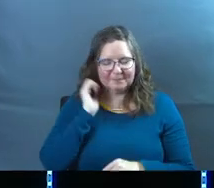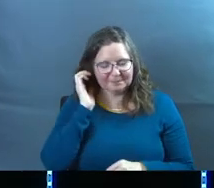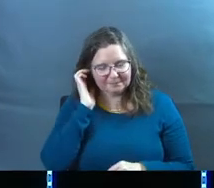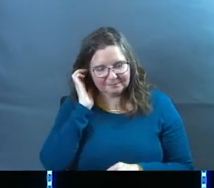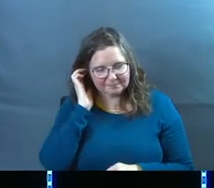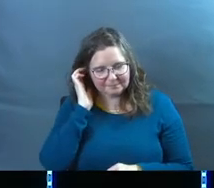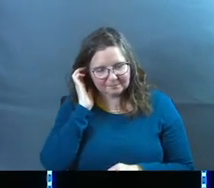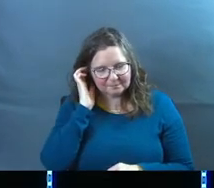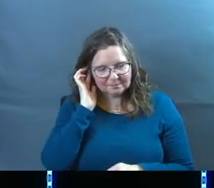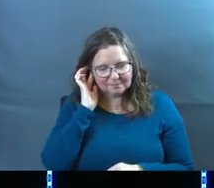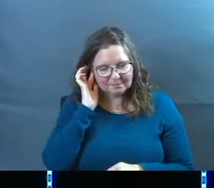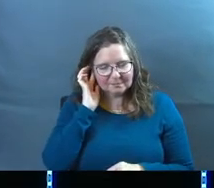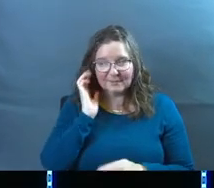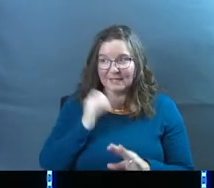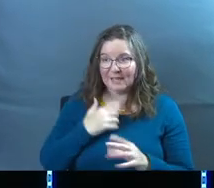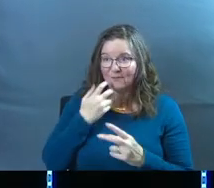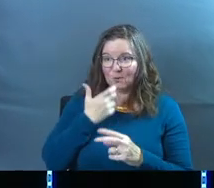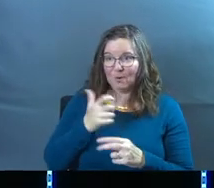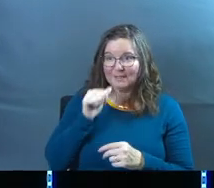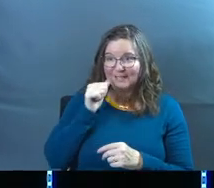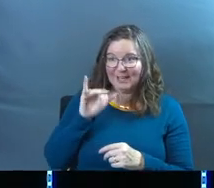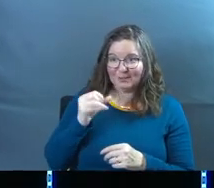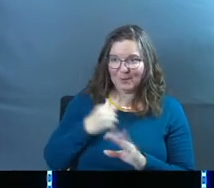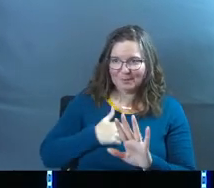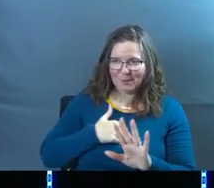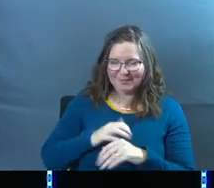that language. If you're watching Aunt Jo, I'm so sorry.